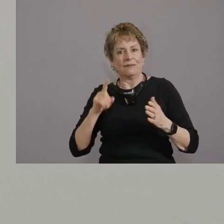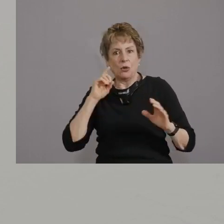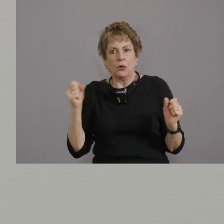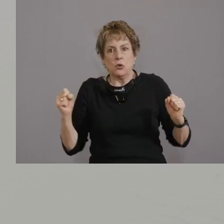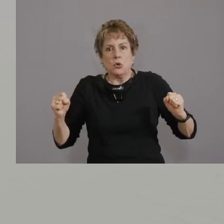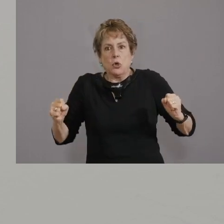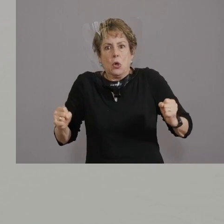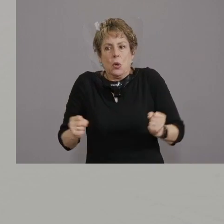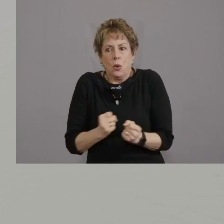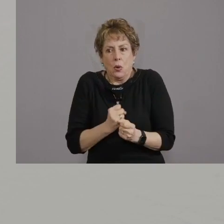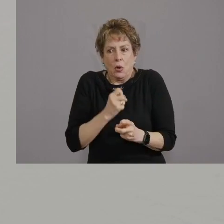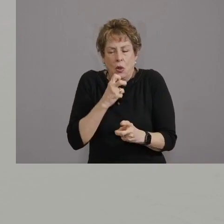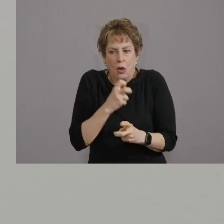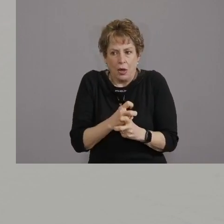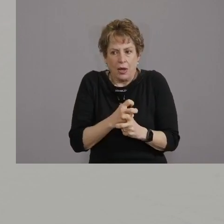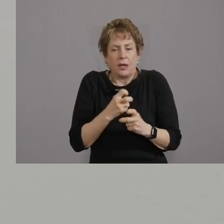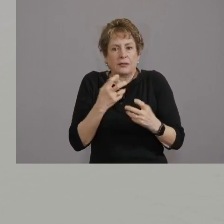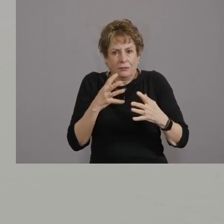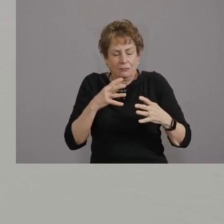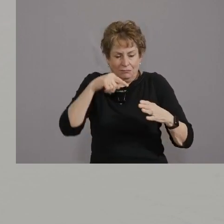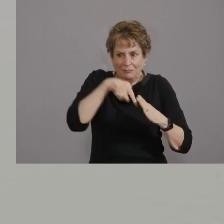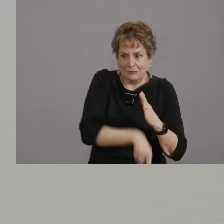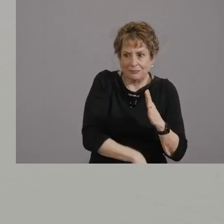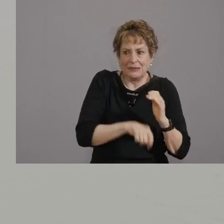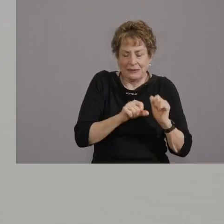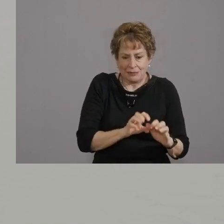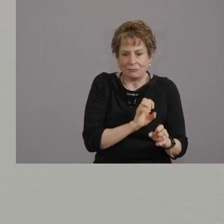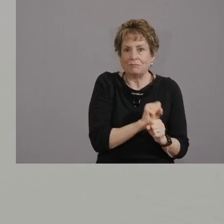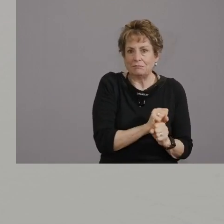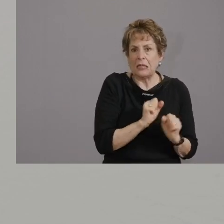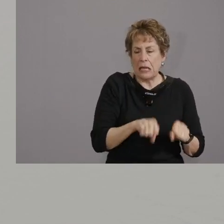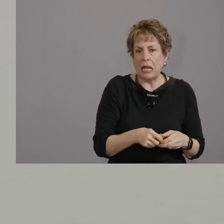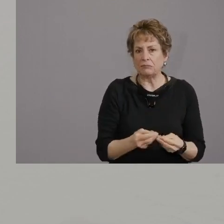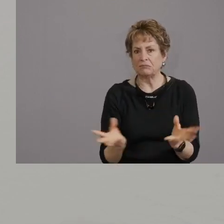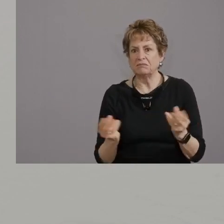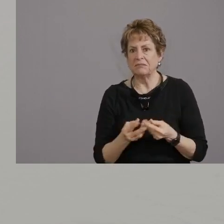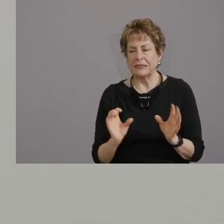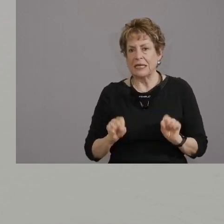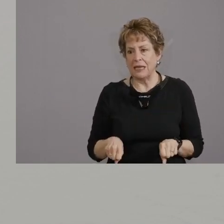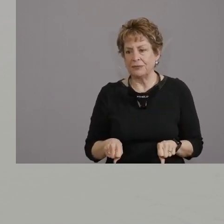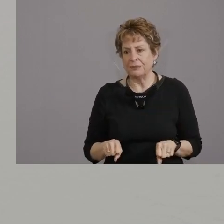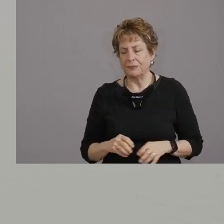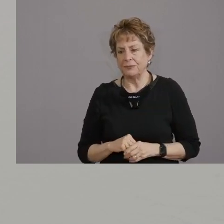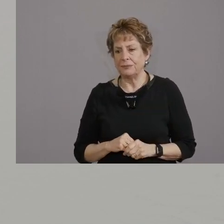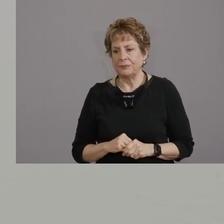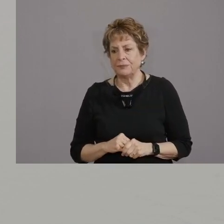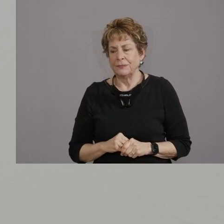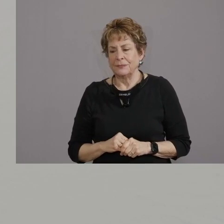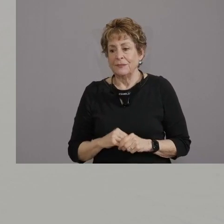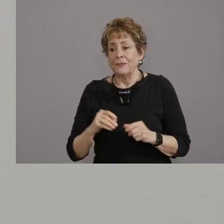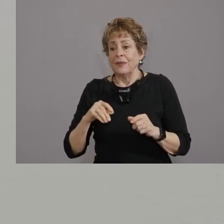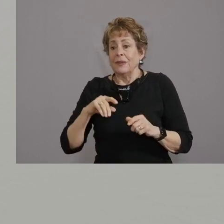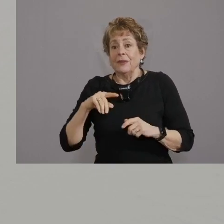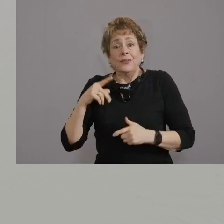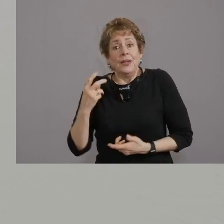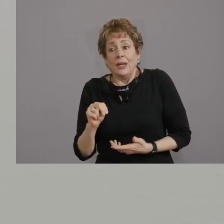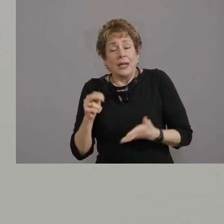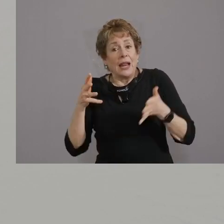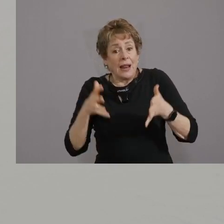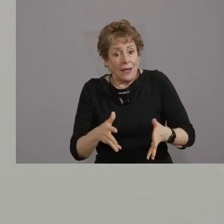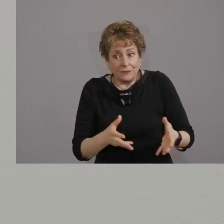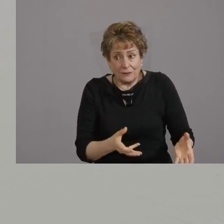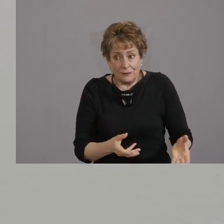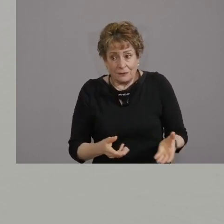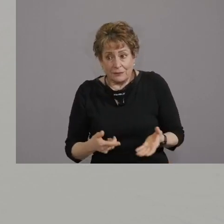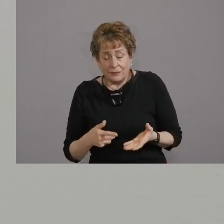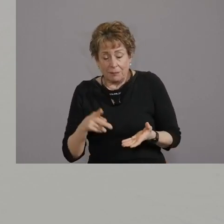that have already been made, and anything additional that they want to do moving forward. And then we look at the remaining Pfizer allocation to see what we